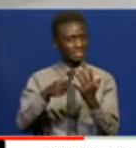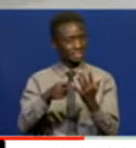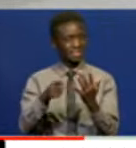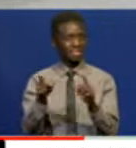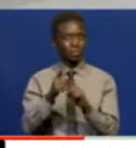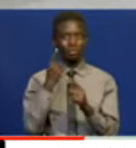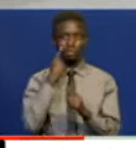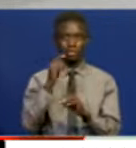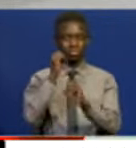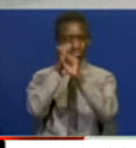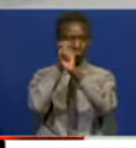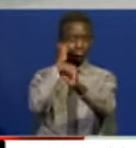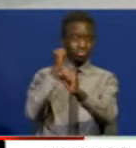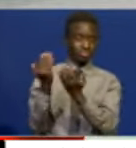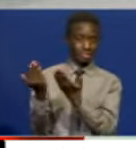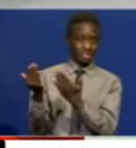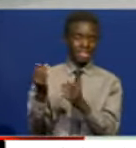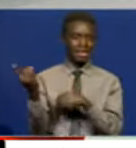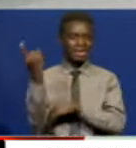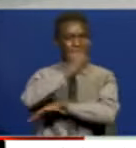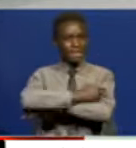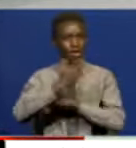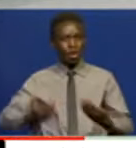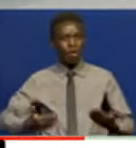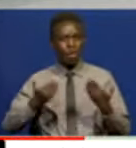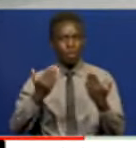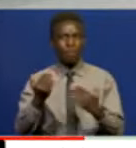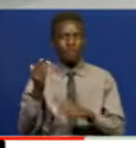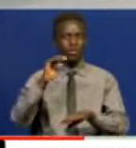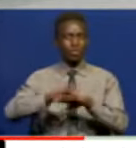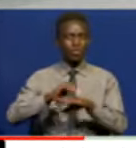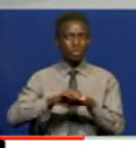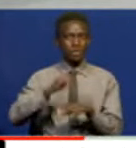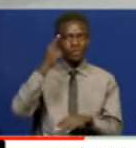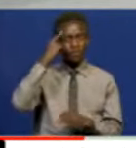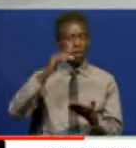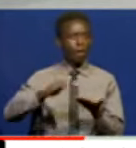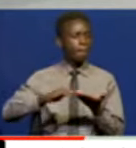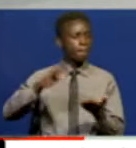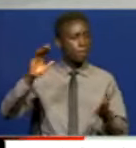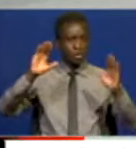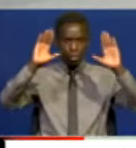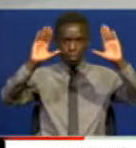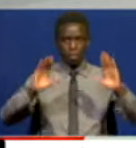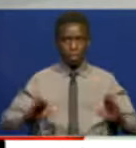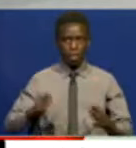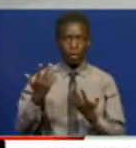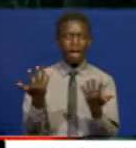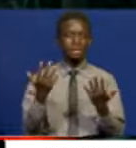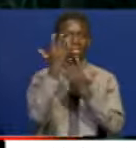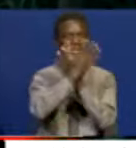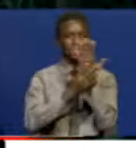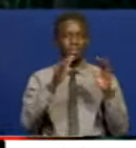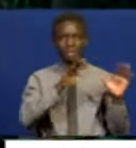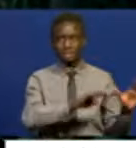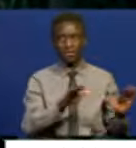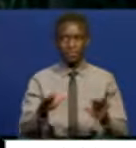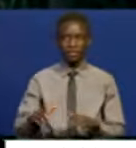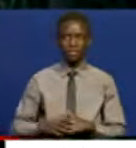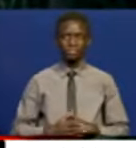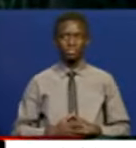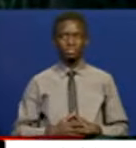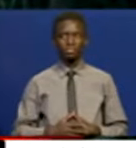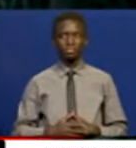observes, the day offered good and rich fodder for the ever-critical cyber surfers.